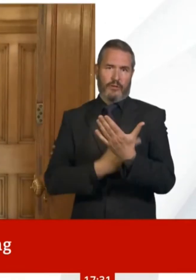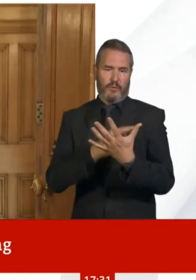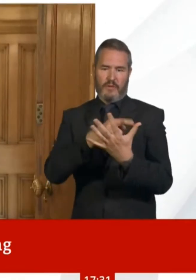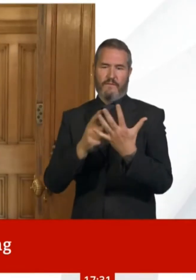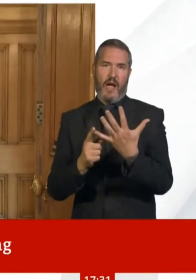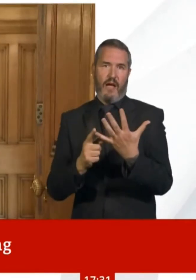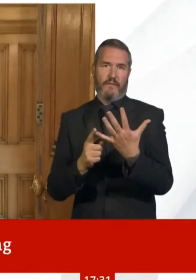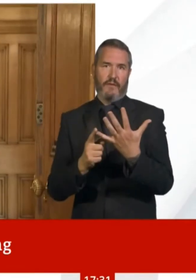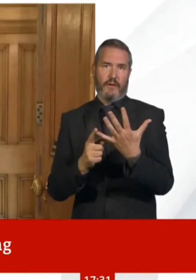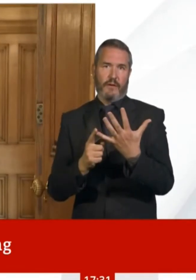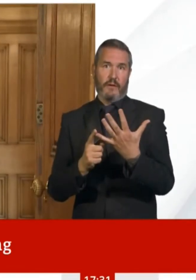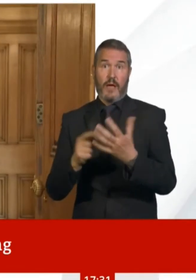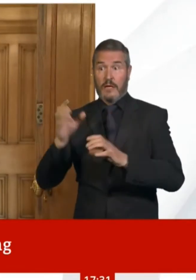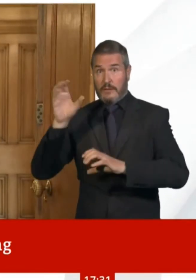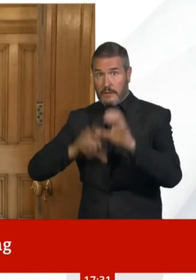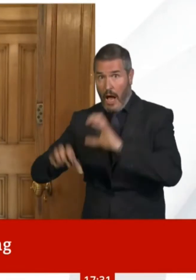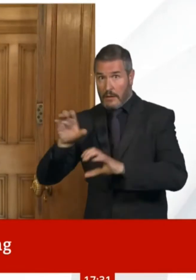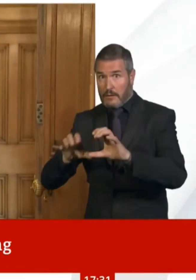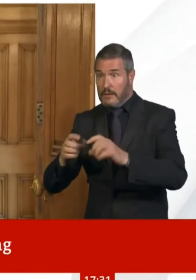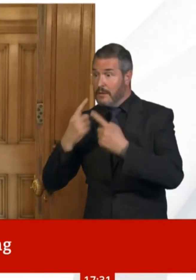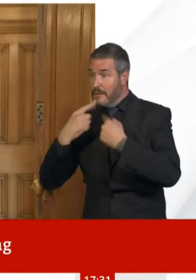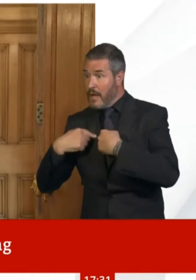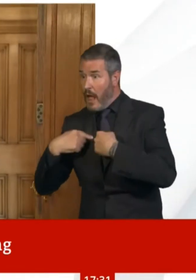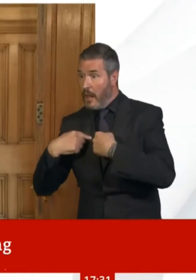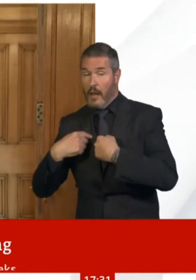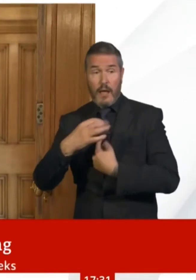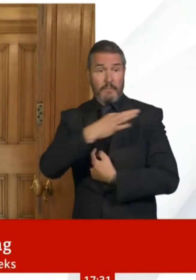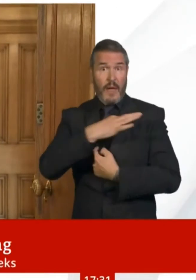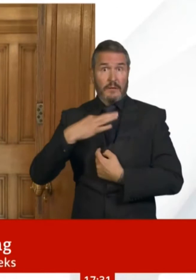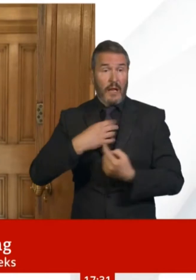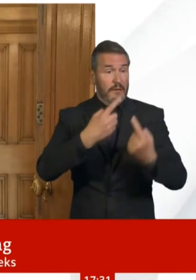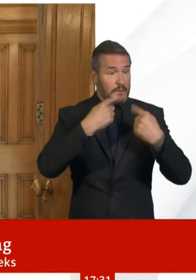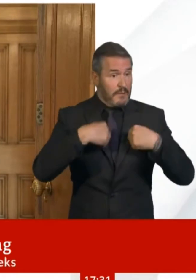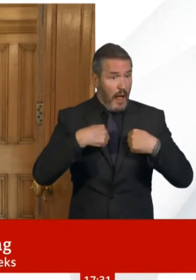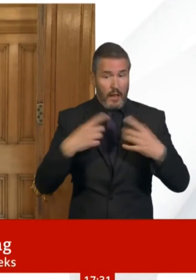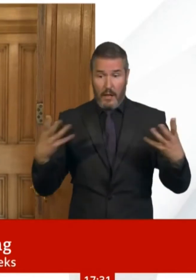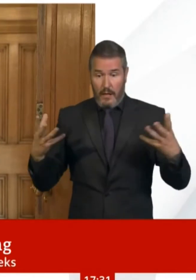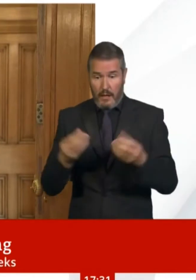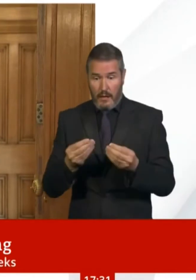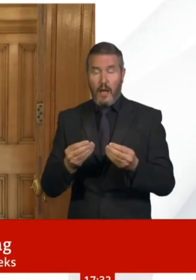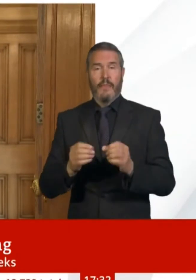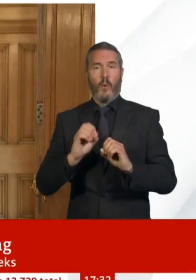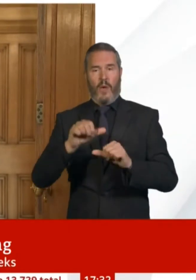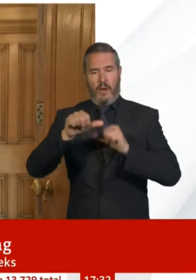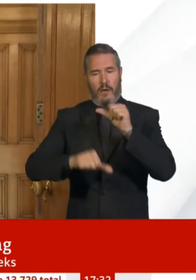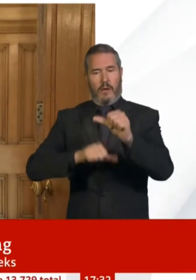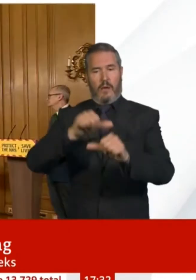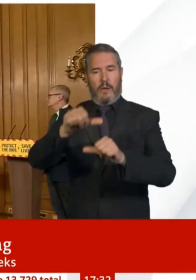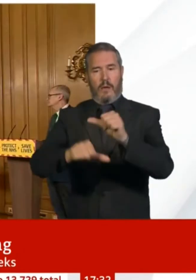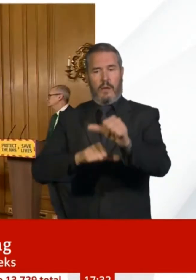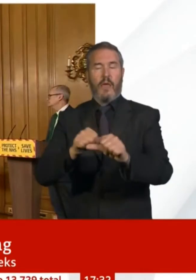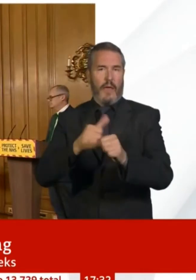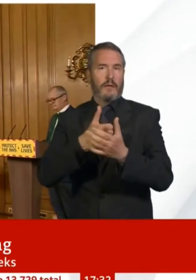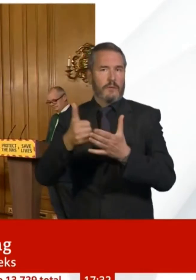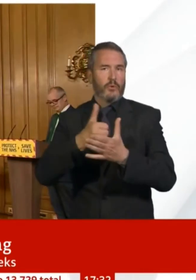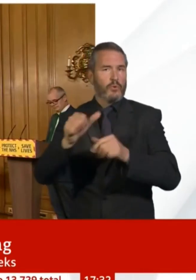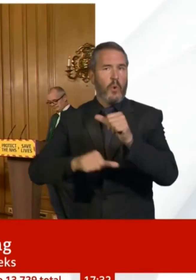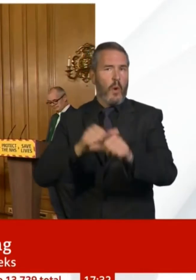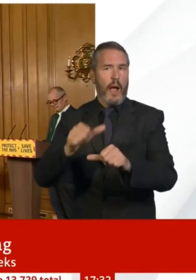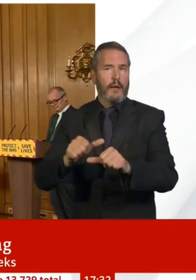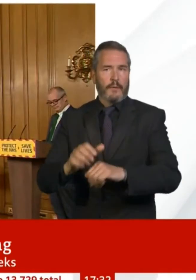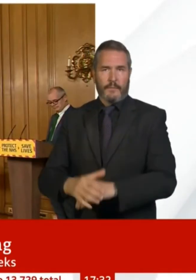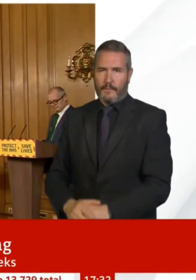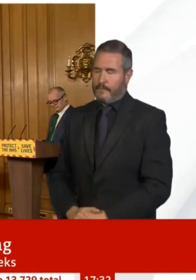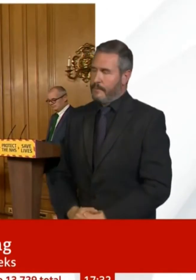is, follow the scientific evidence, take the right decisions at the right moment in time, and I think I addressed that fully in my remarks.